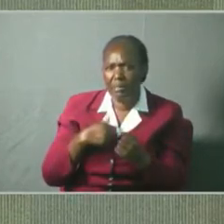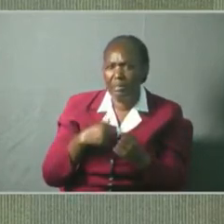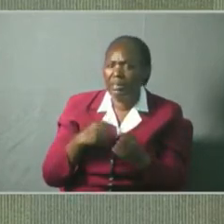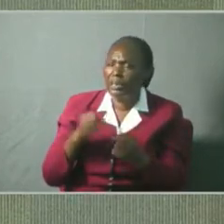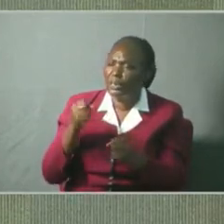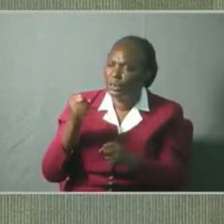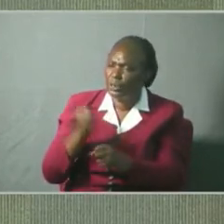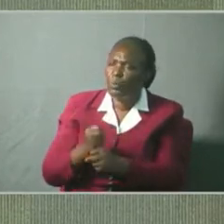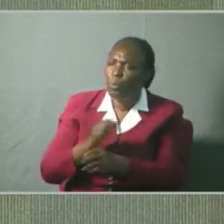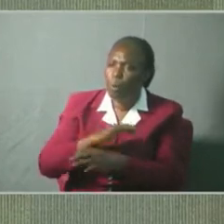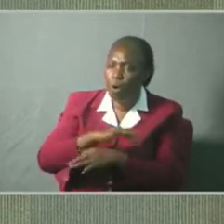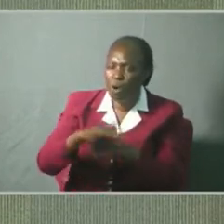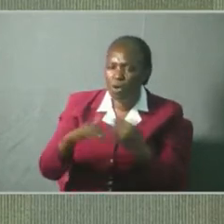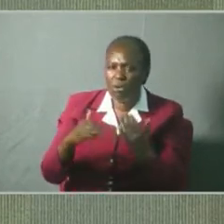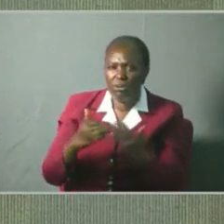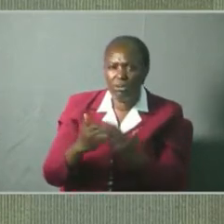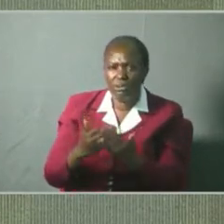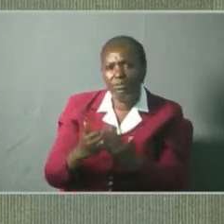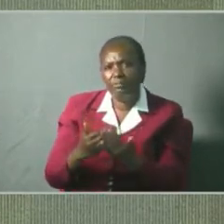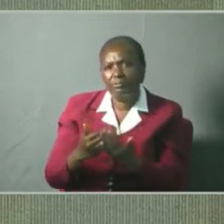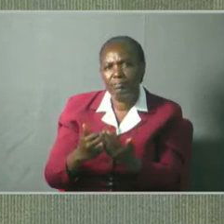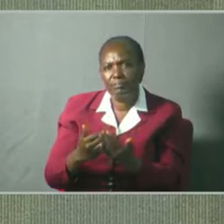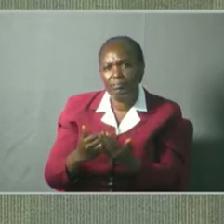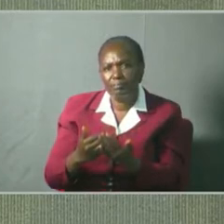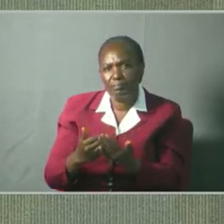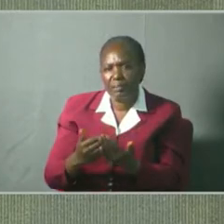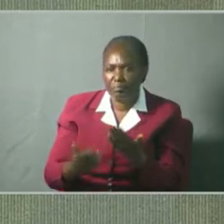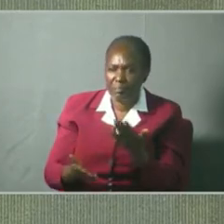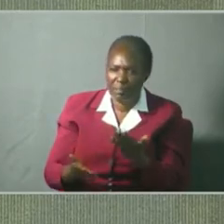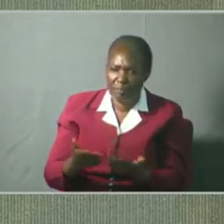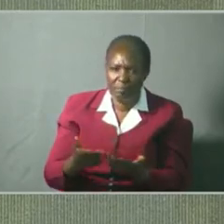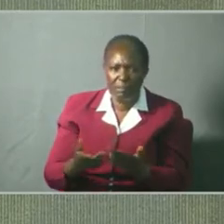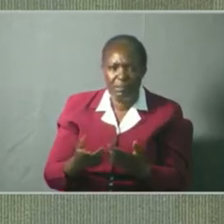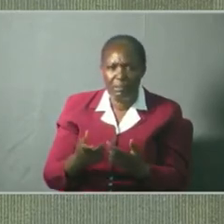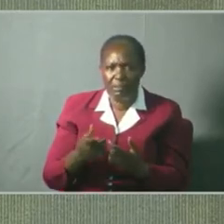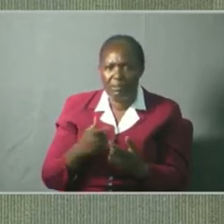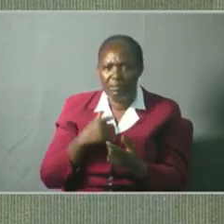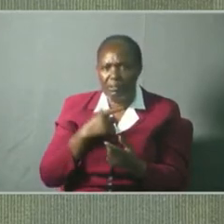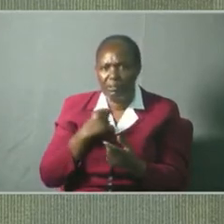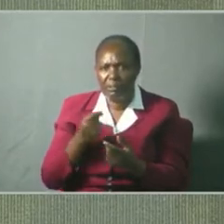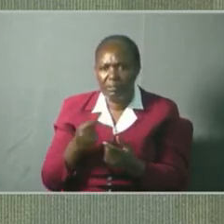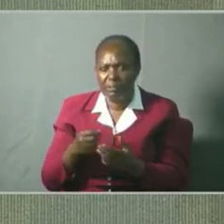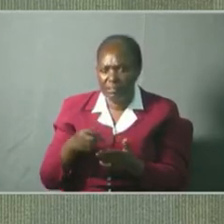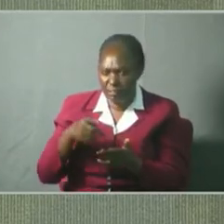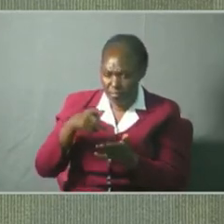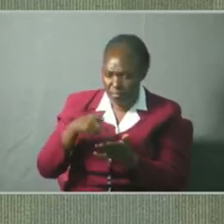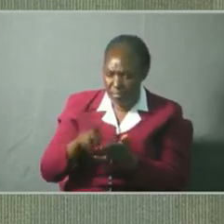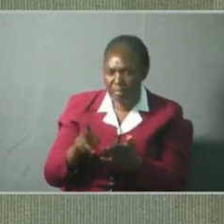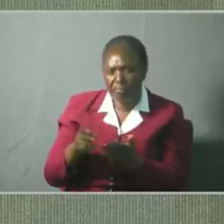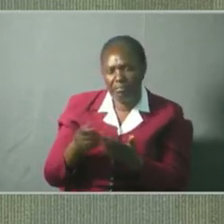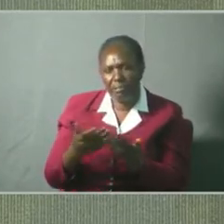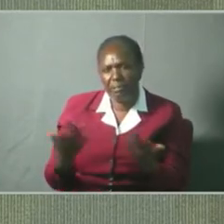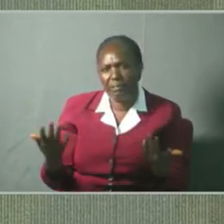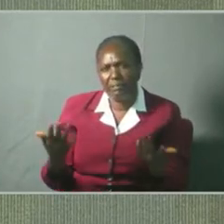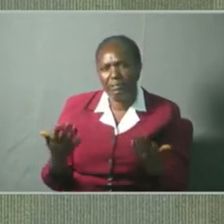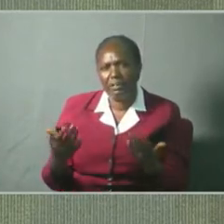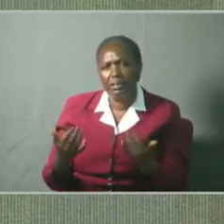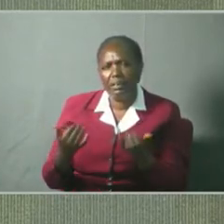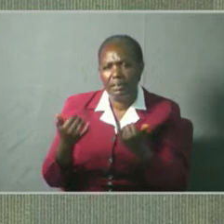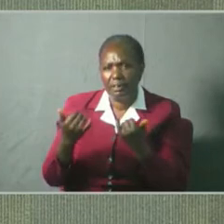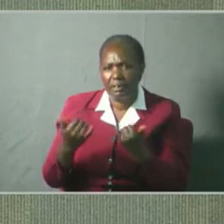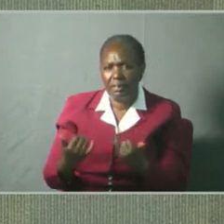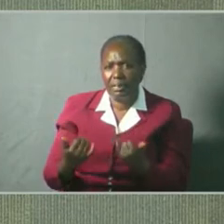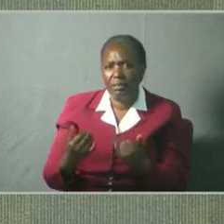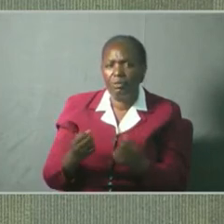never used to do anything like shopping and things like that. Luckily, there was COVID,